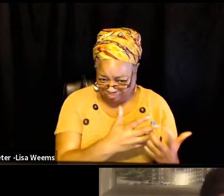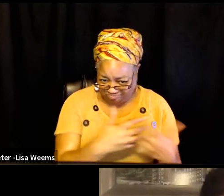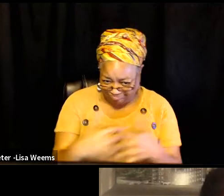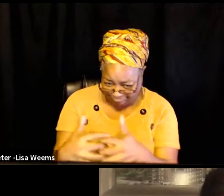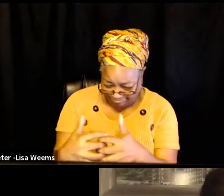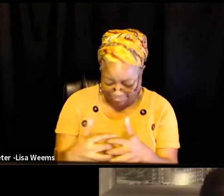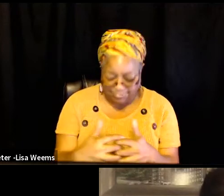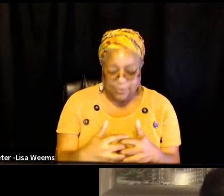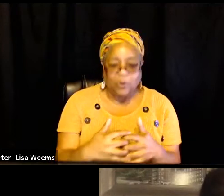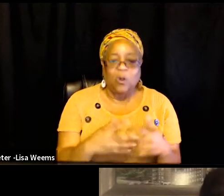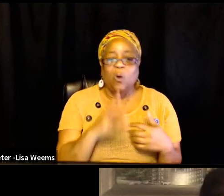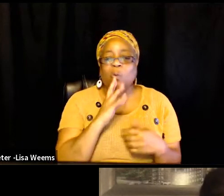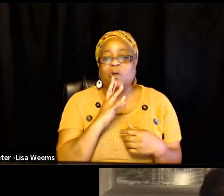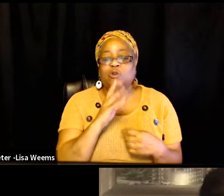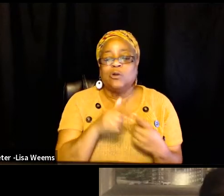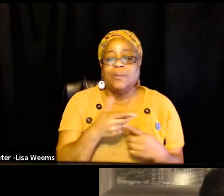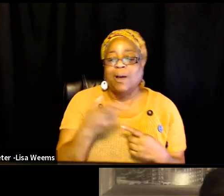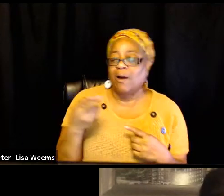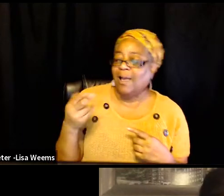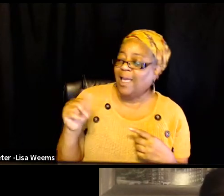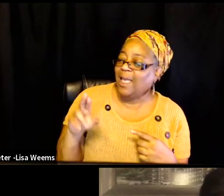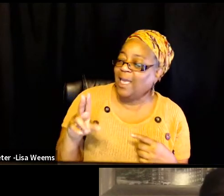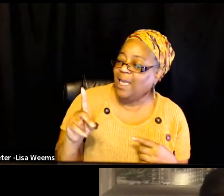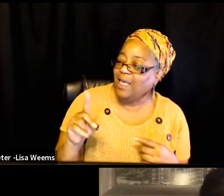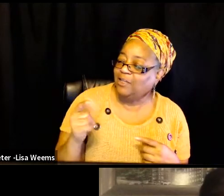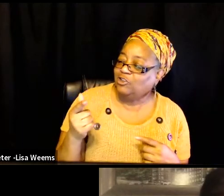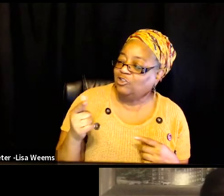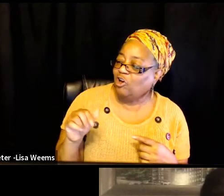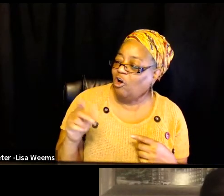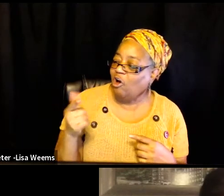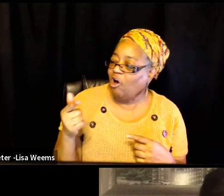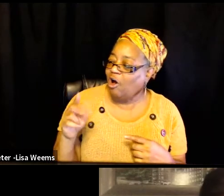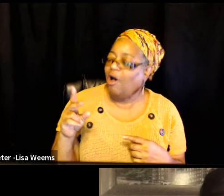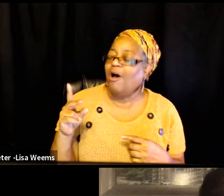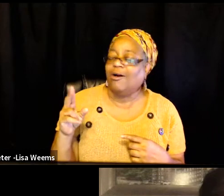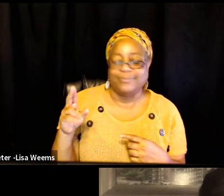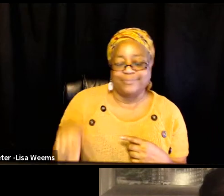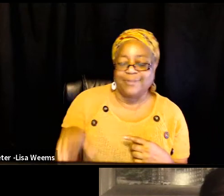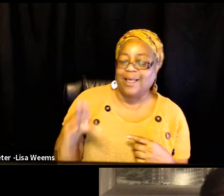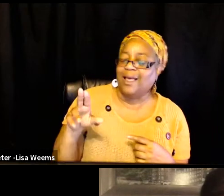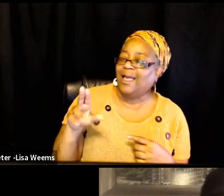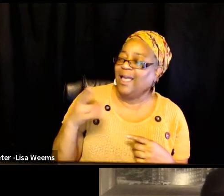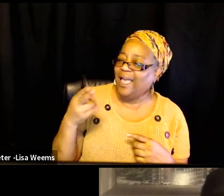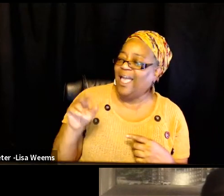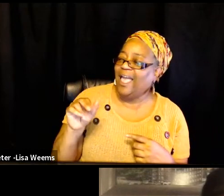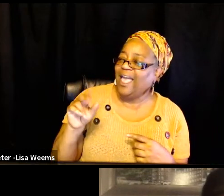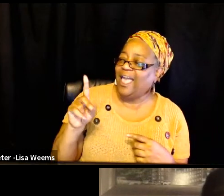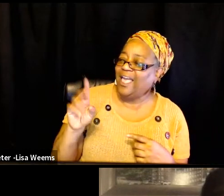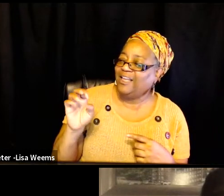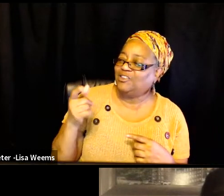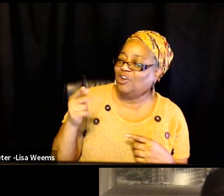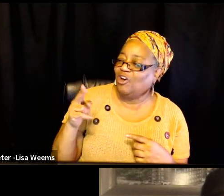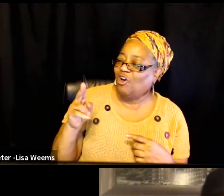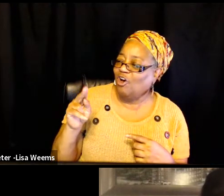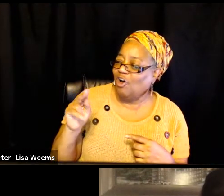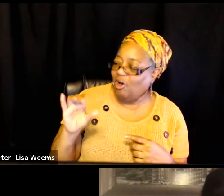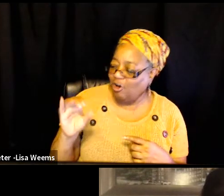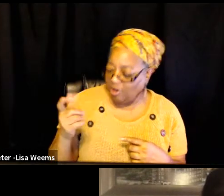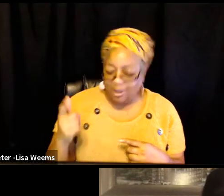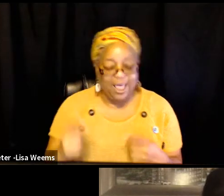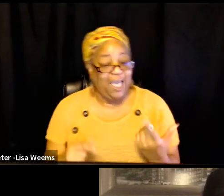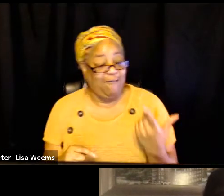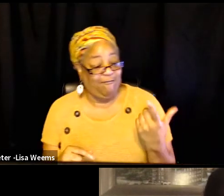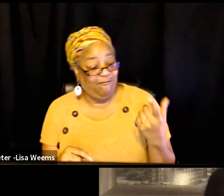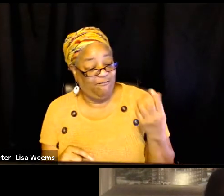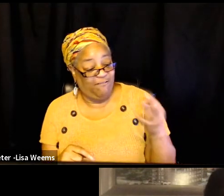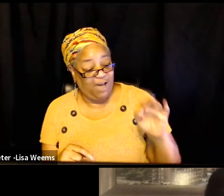We've talked tonight a lot about hedgehogs and about foxes and about like the relationship between the